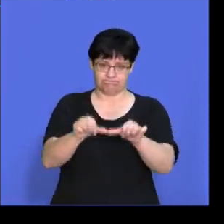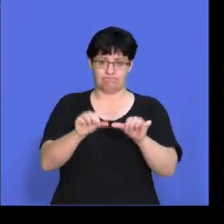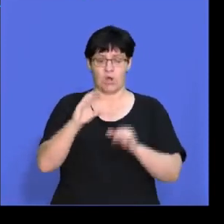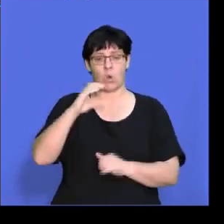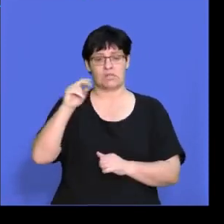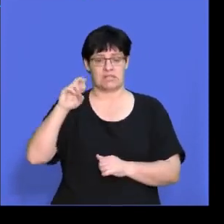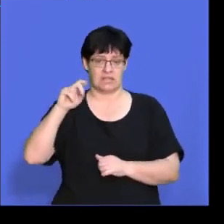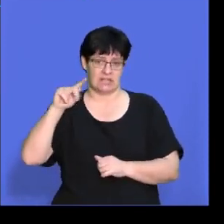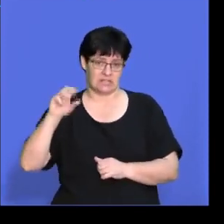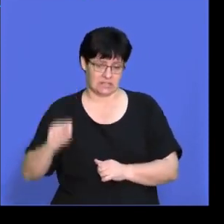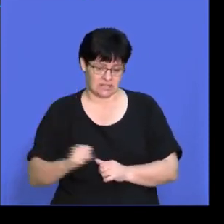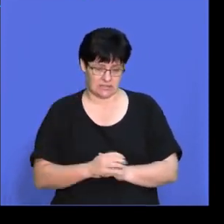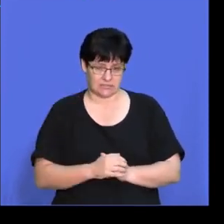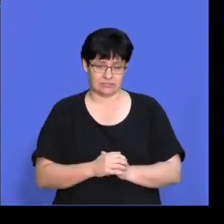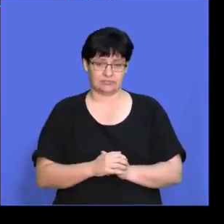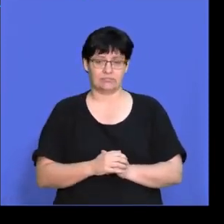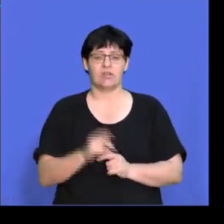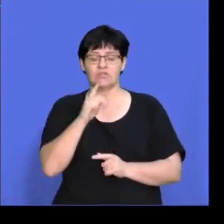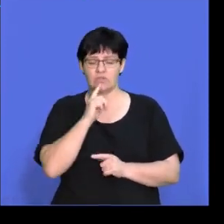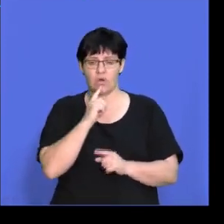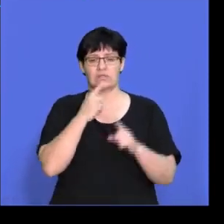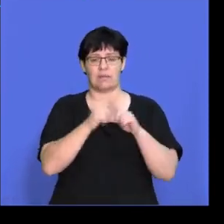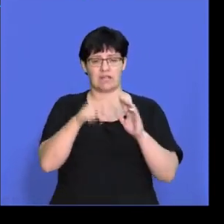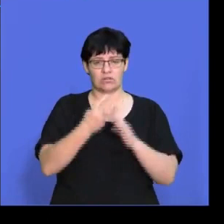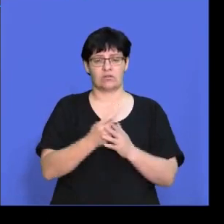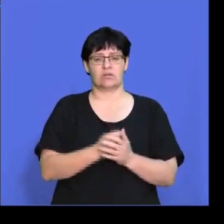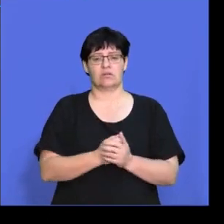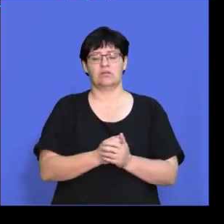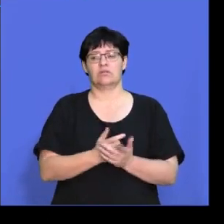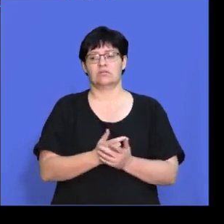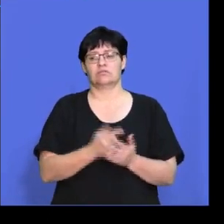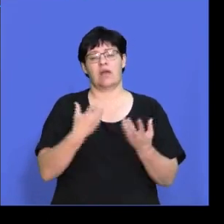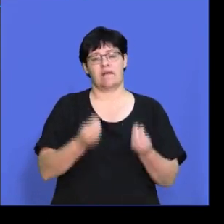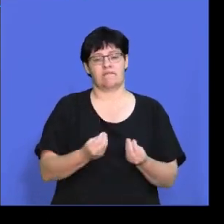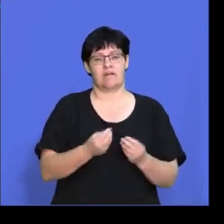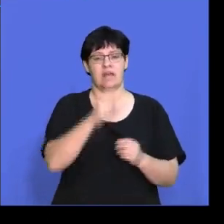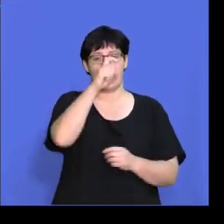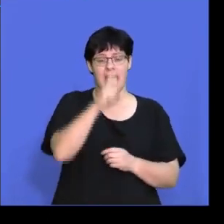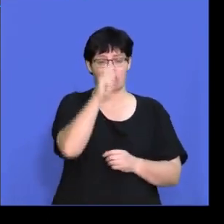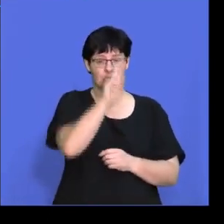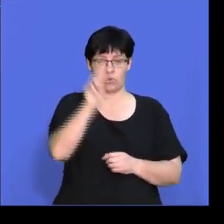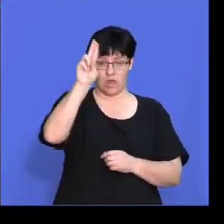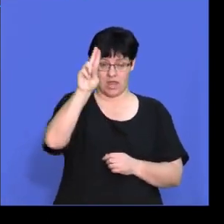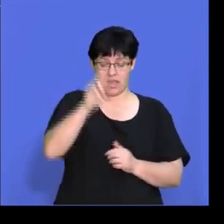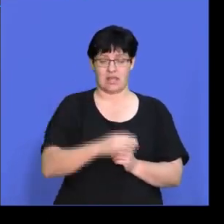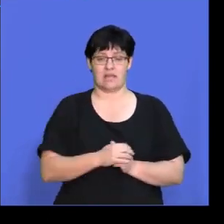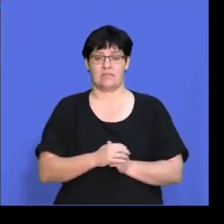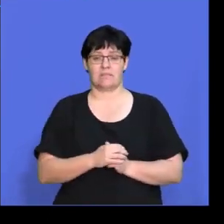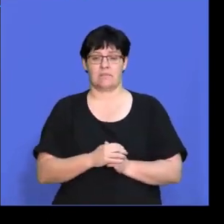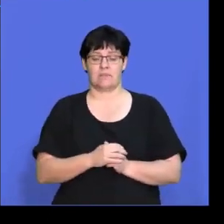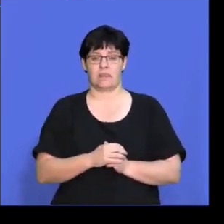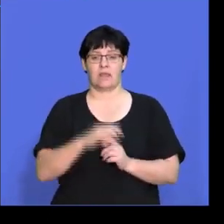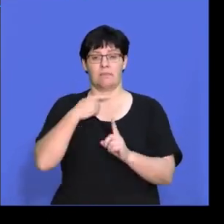constants. Okay, so let's start multiplying this out. We're going to FOIL, so we've got x squared, we've